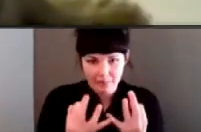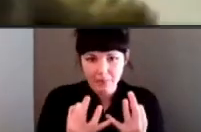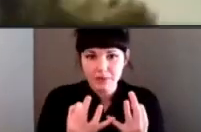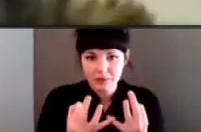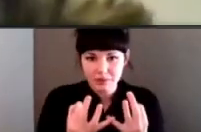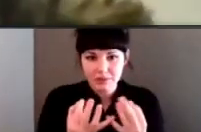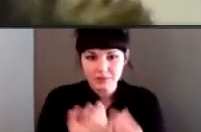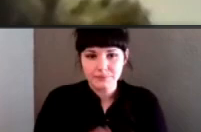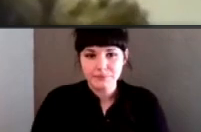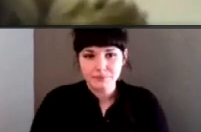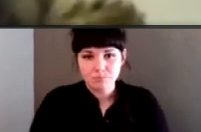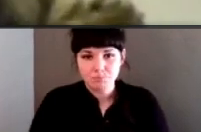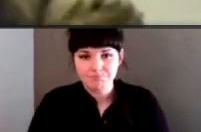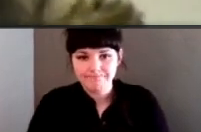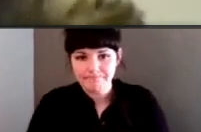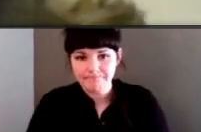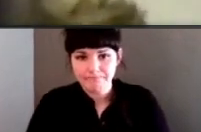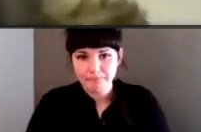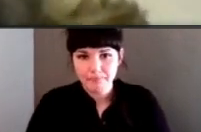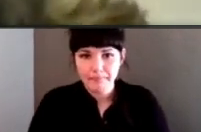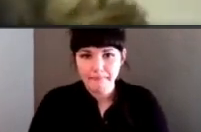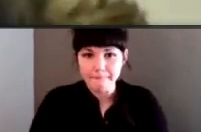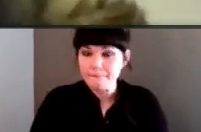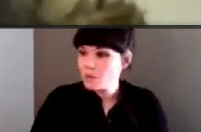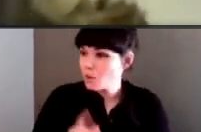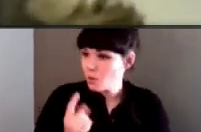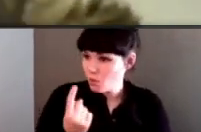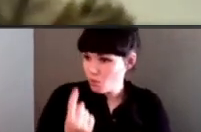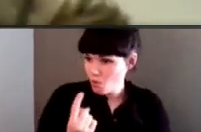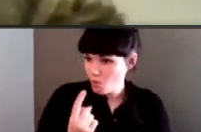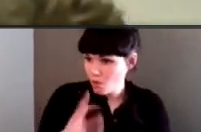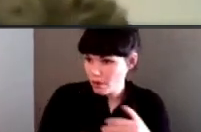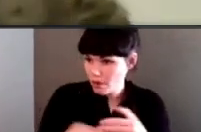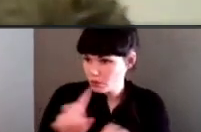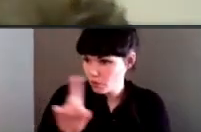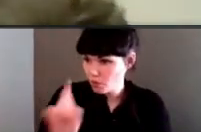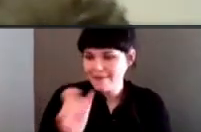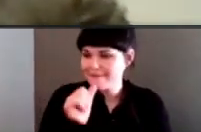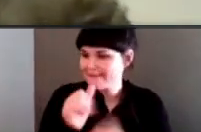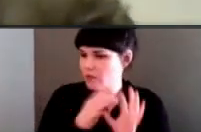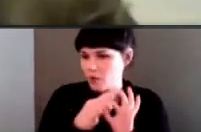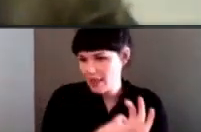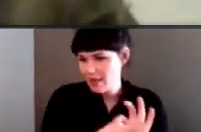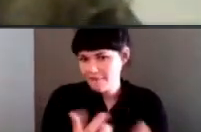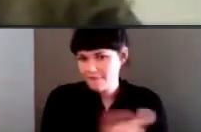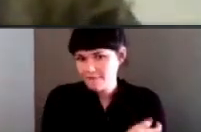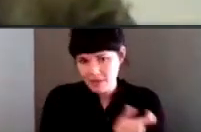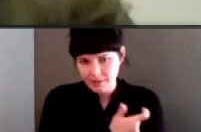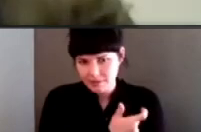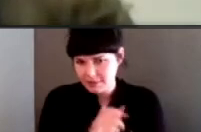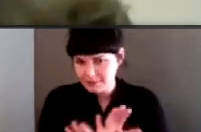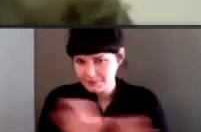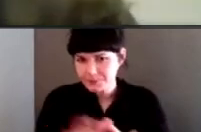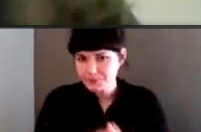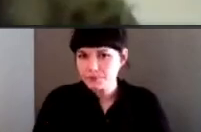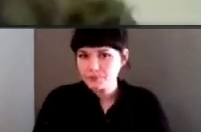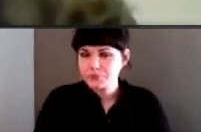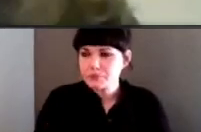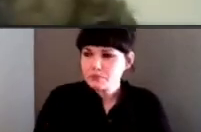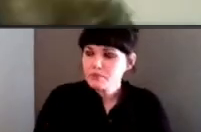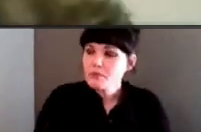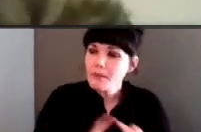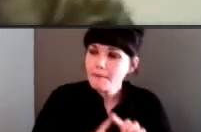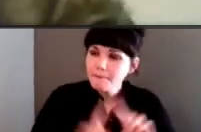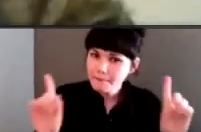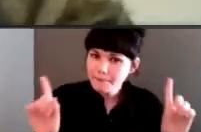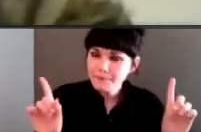there's one additional question that I have that's not related to vaccines, but I just wanted to get a little bit of clarity. Are you able to share